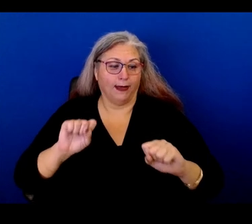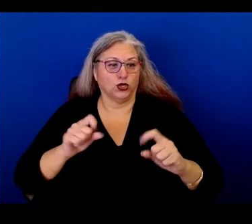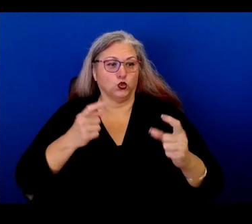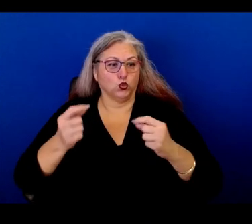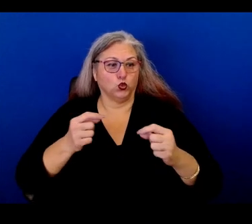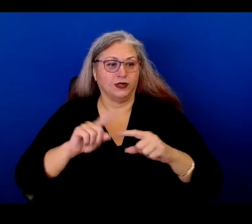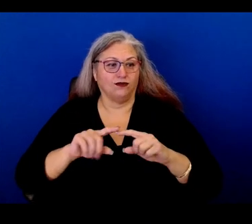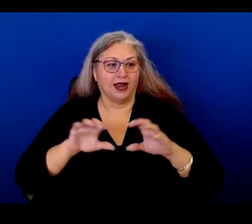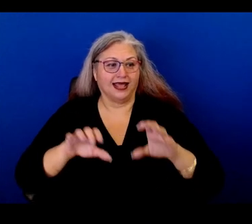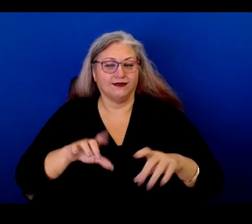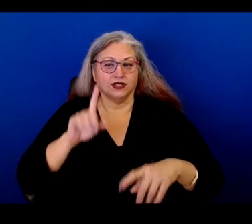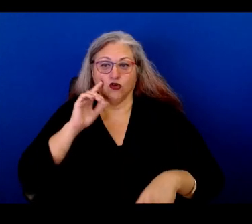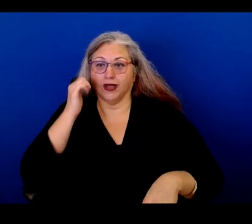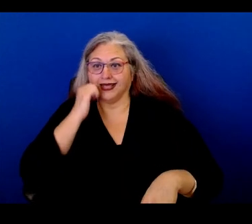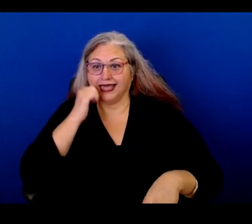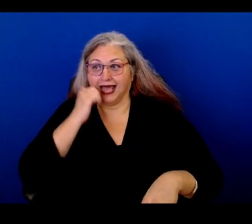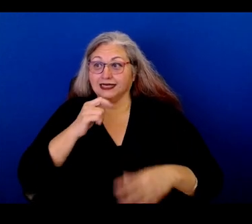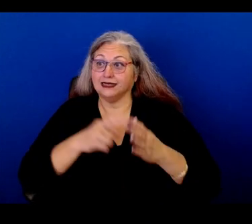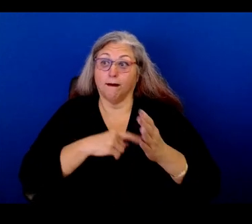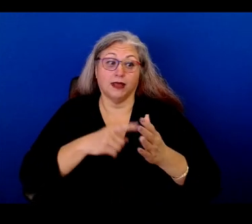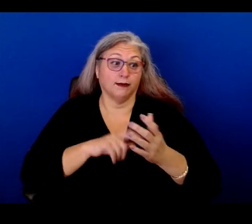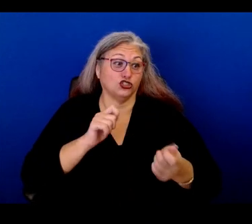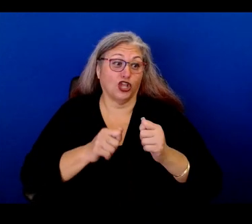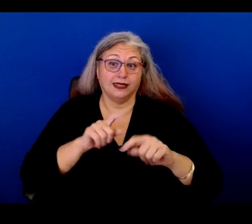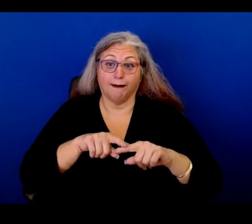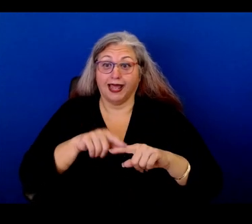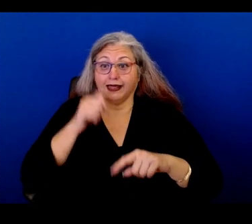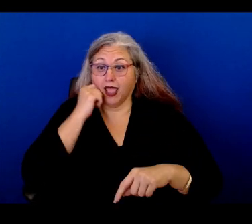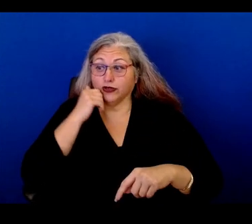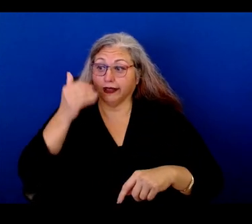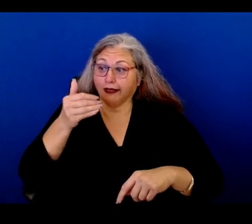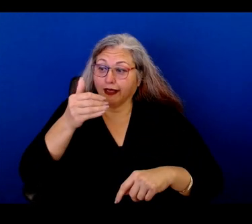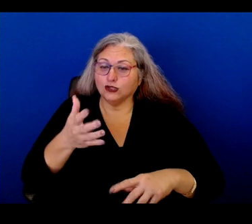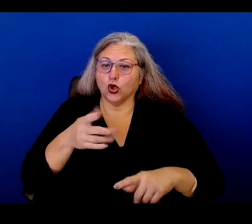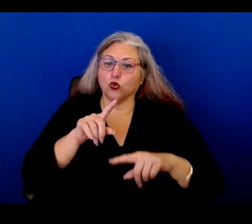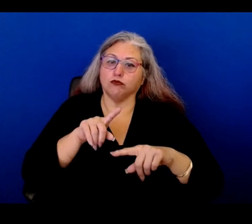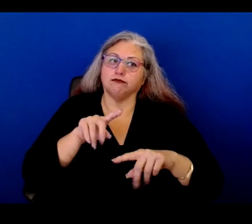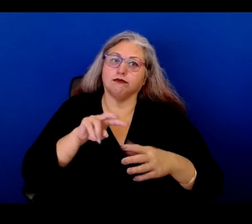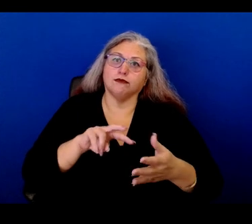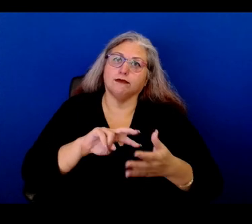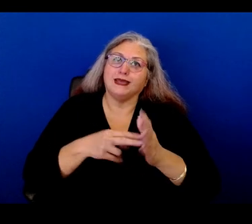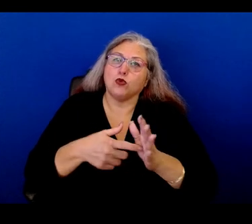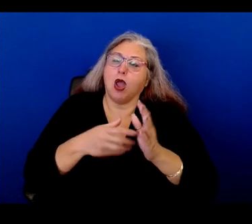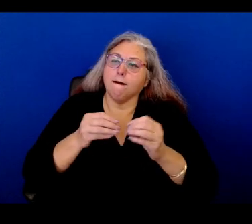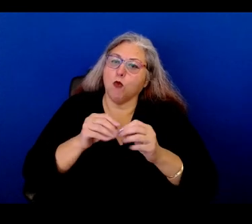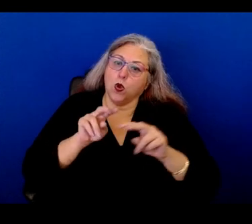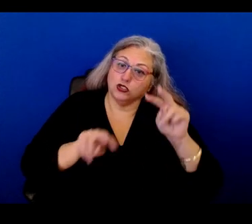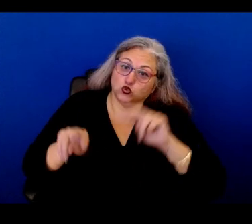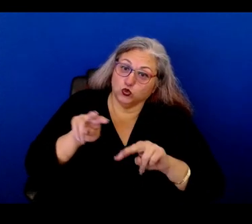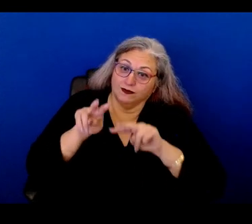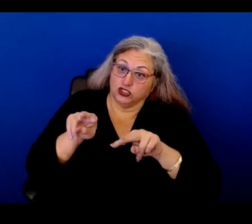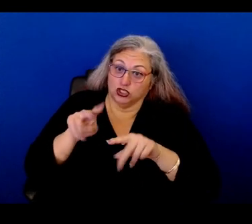those activities of daily living may change from one day to the next. So it requires kind of more supervision. So you've entered into